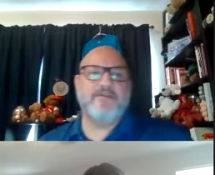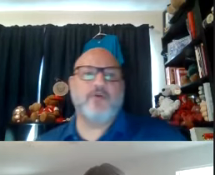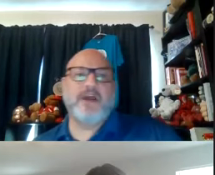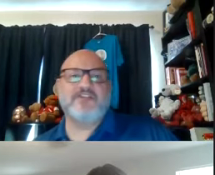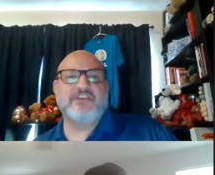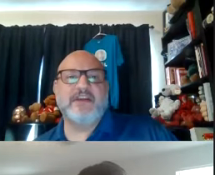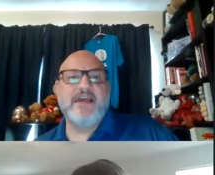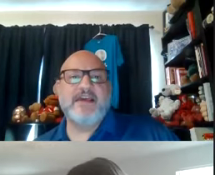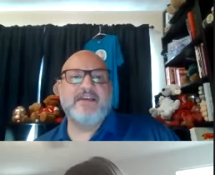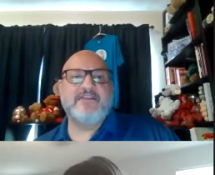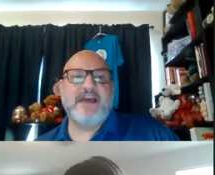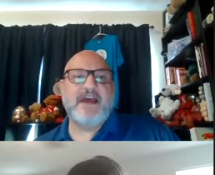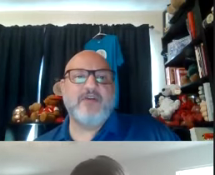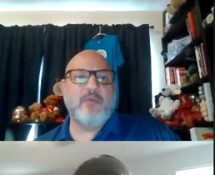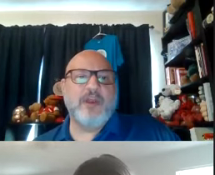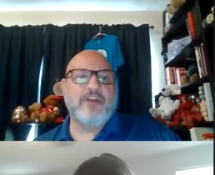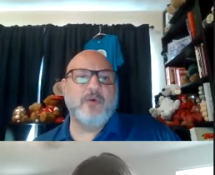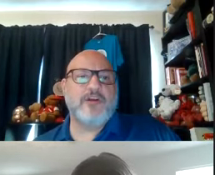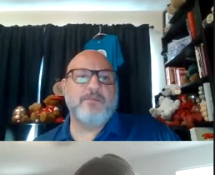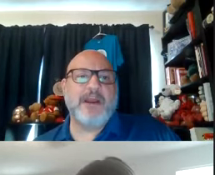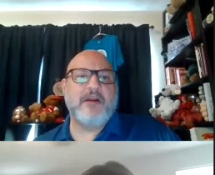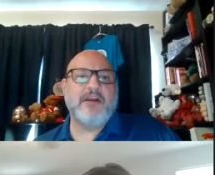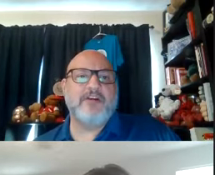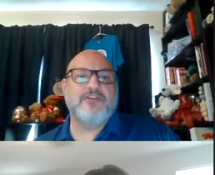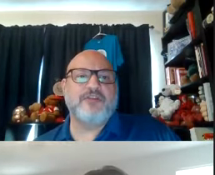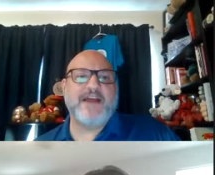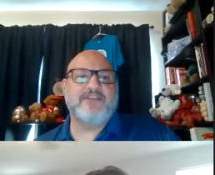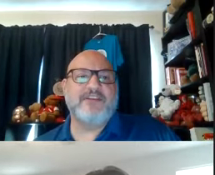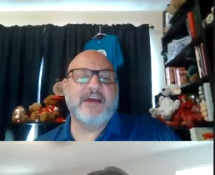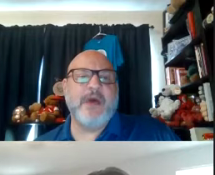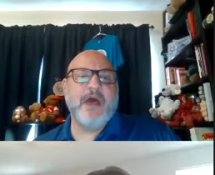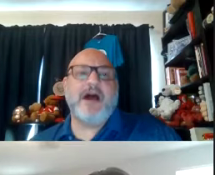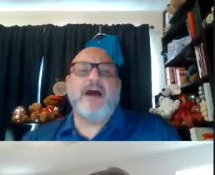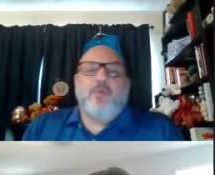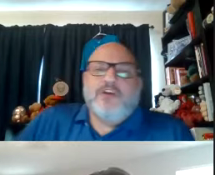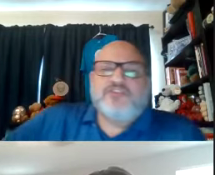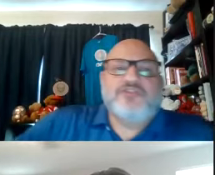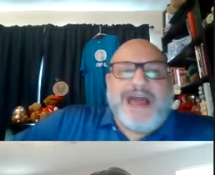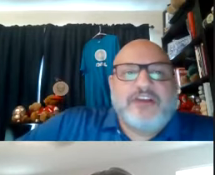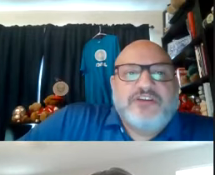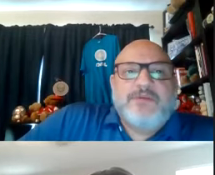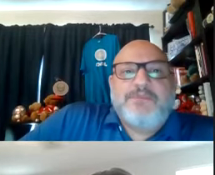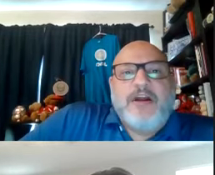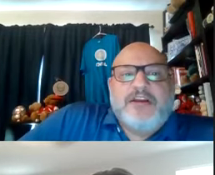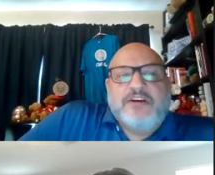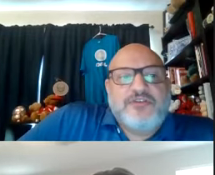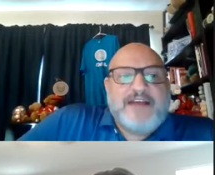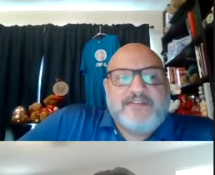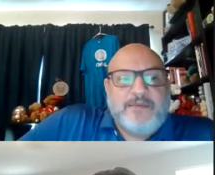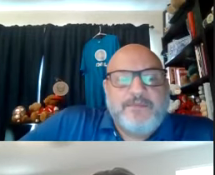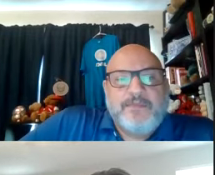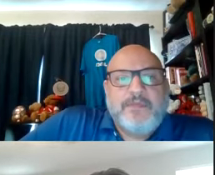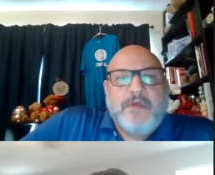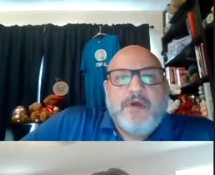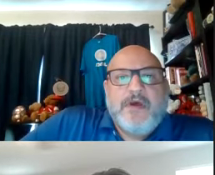type of question is that when you are comparing and contrasting them, I want you to actually compare and contrast